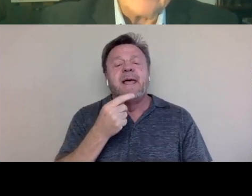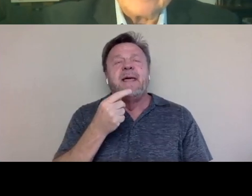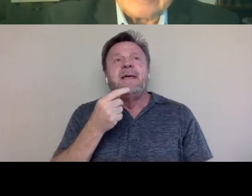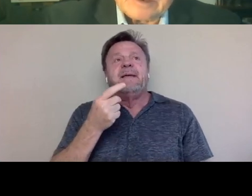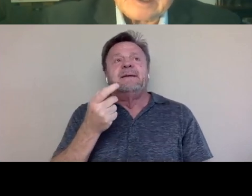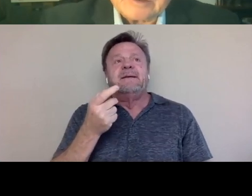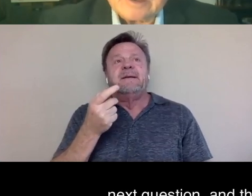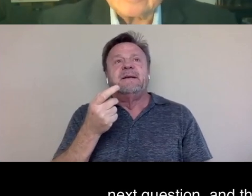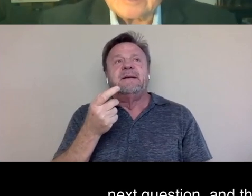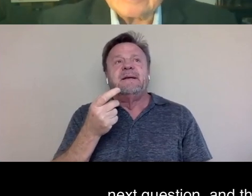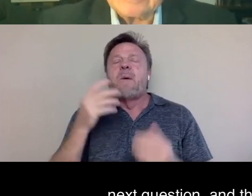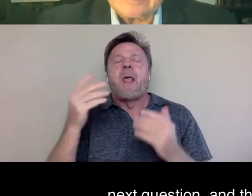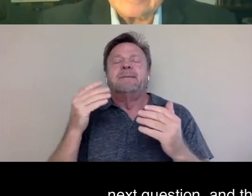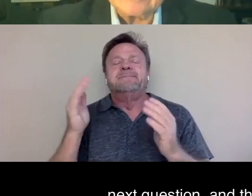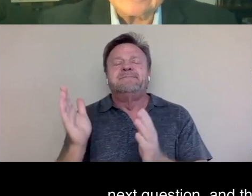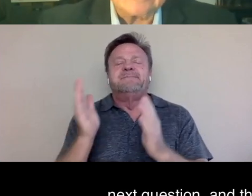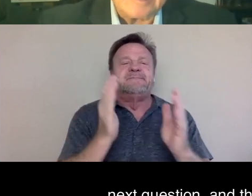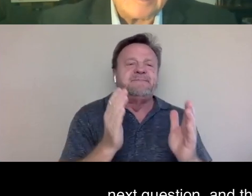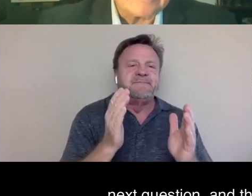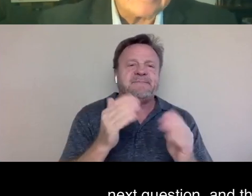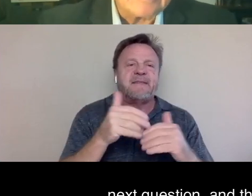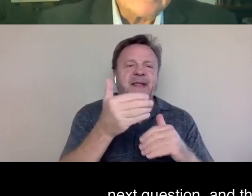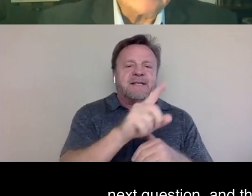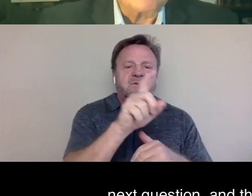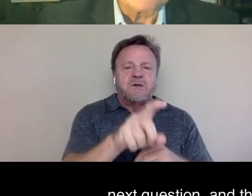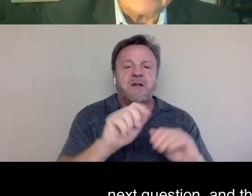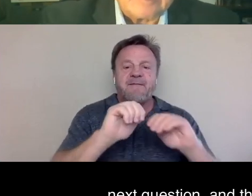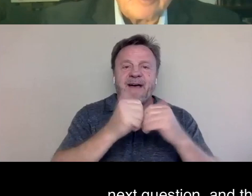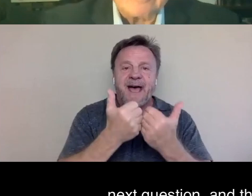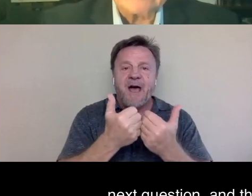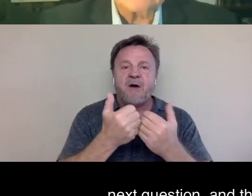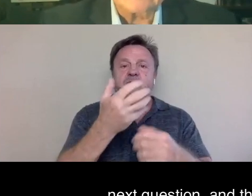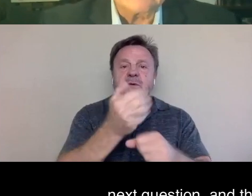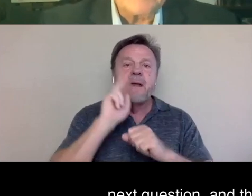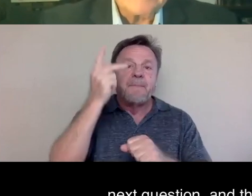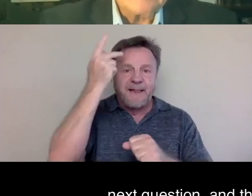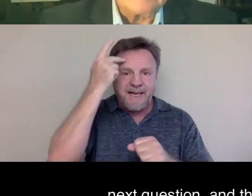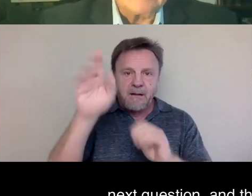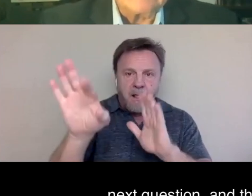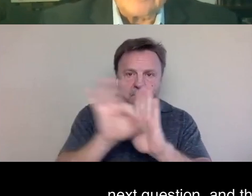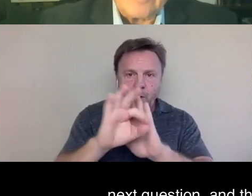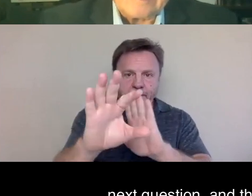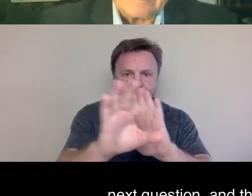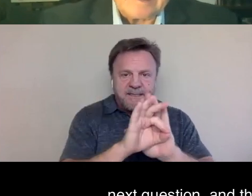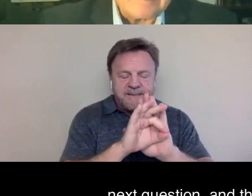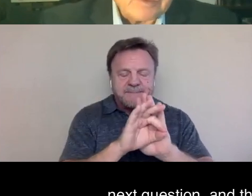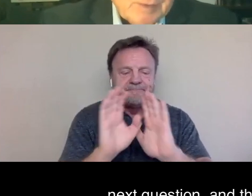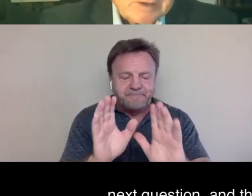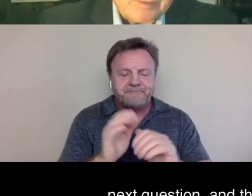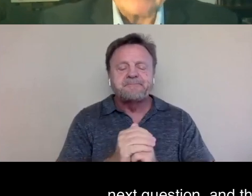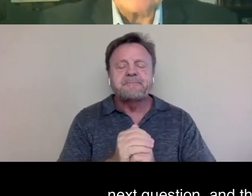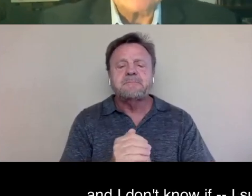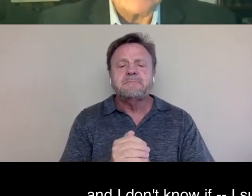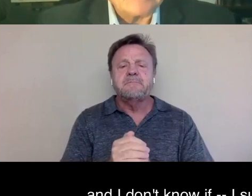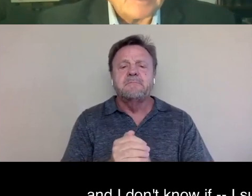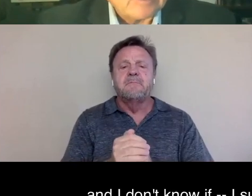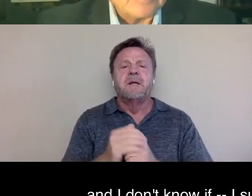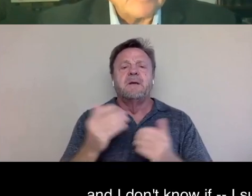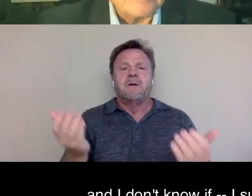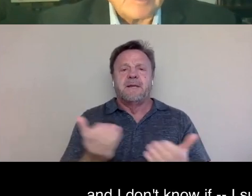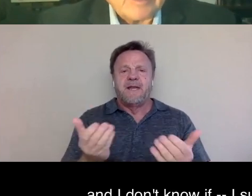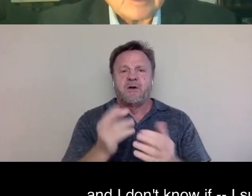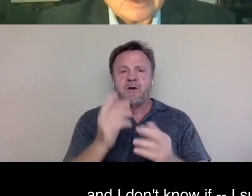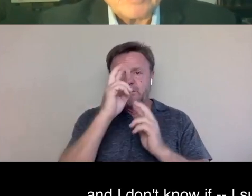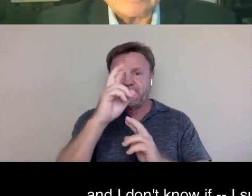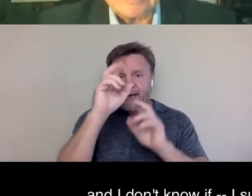well, let me move over to the next question, and that is that how to get a political appointments. So we at RespectAbility, and I don't